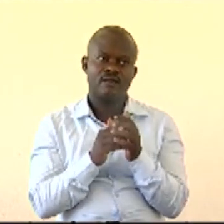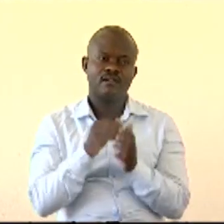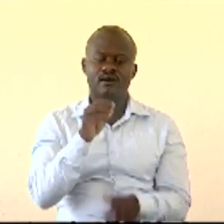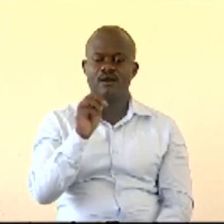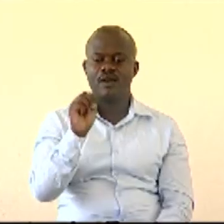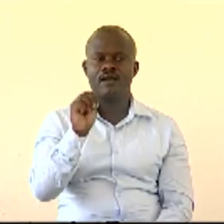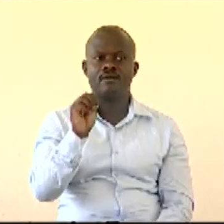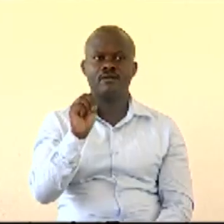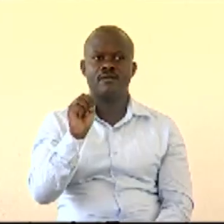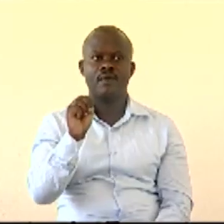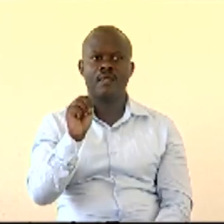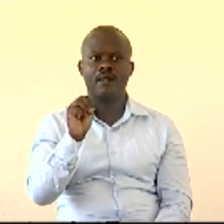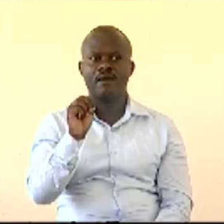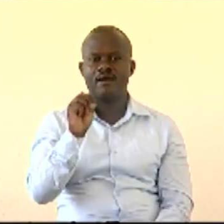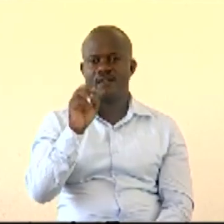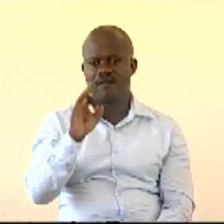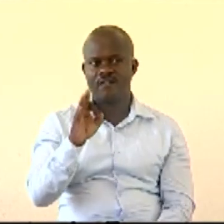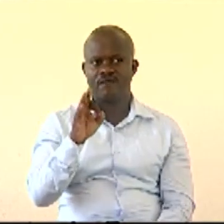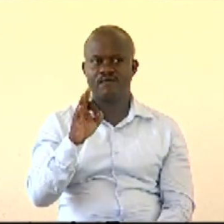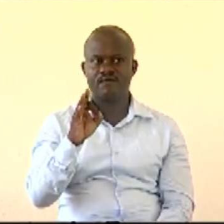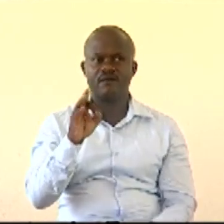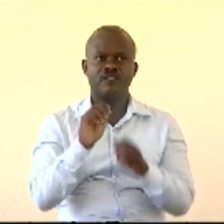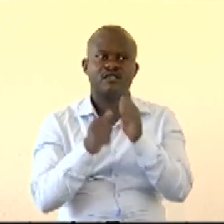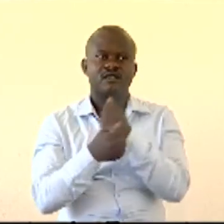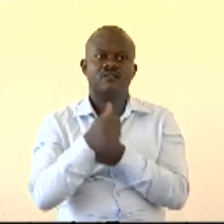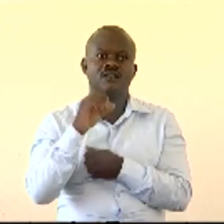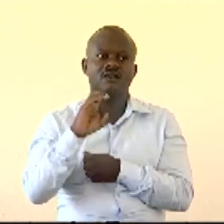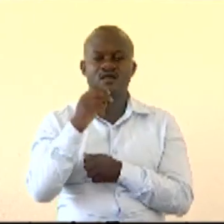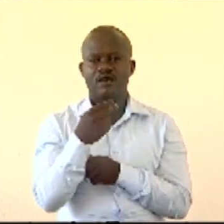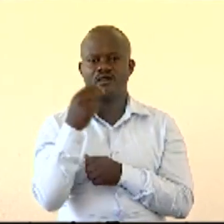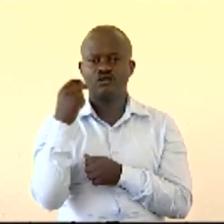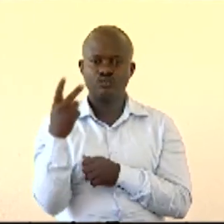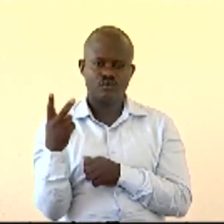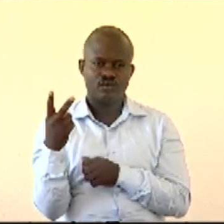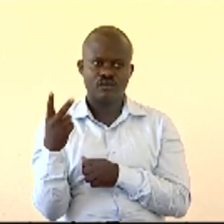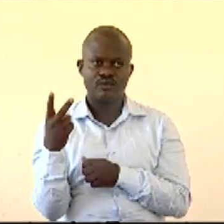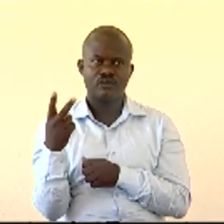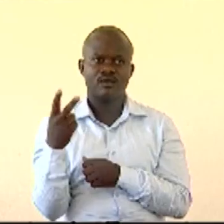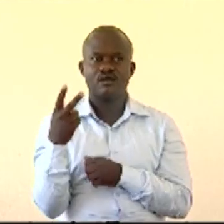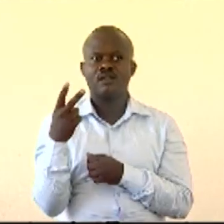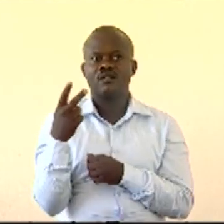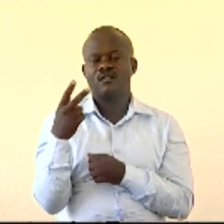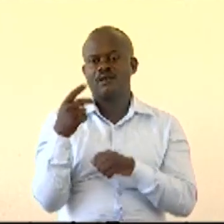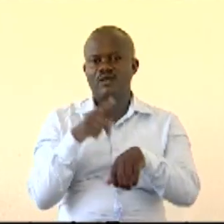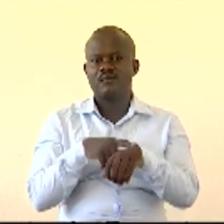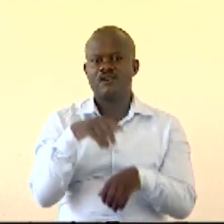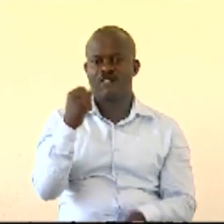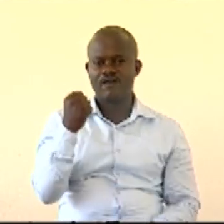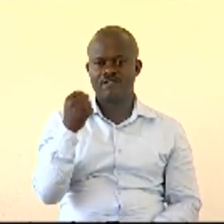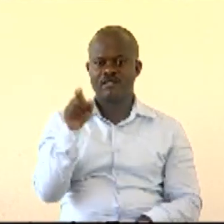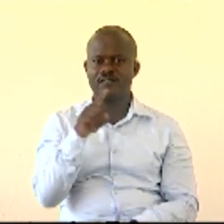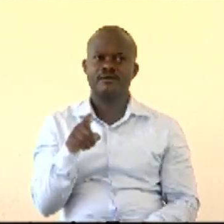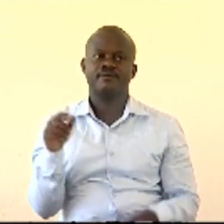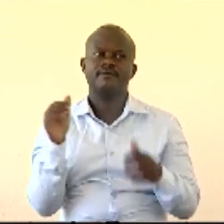molecular formula becomes CH2 times 5.